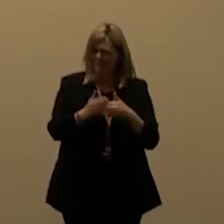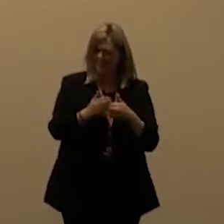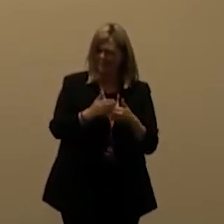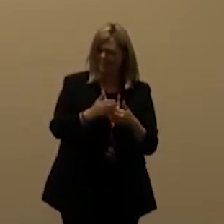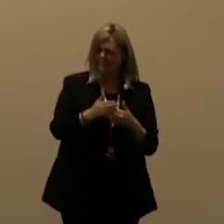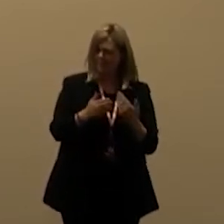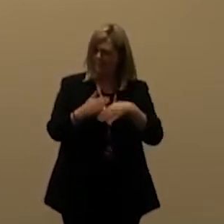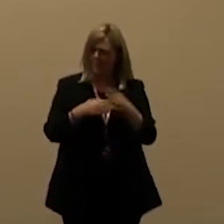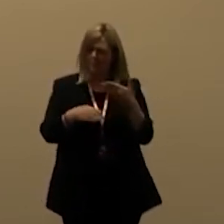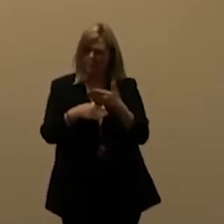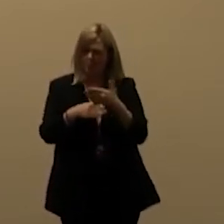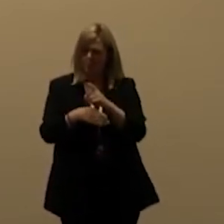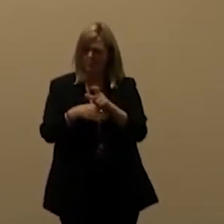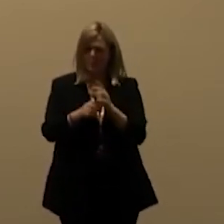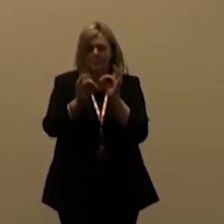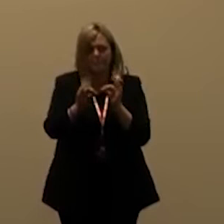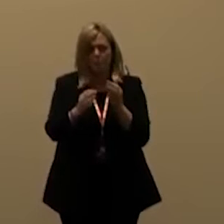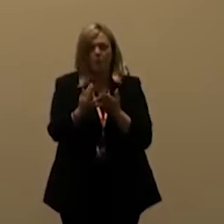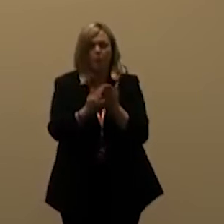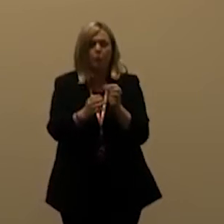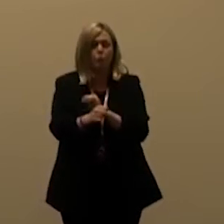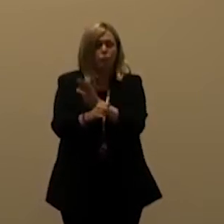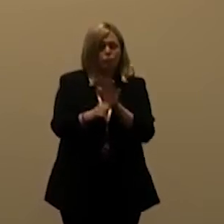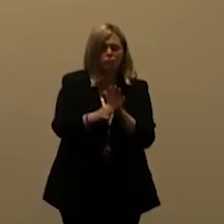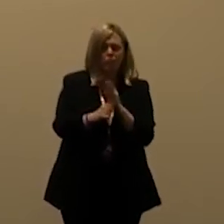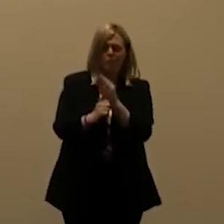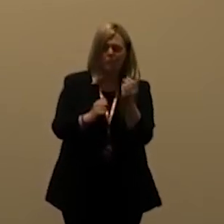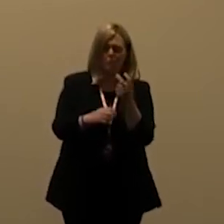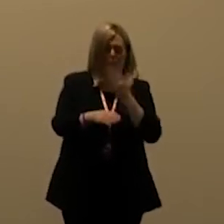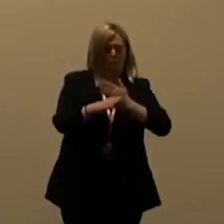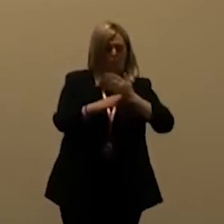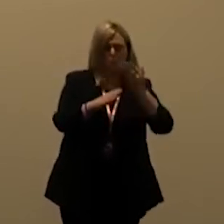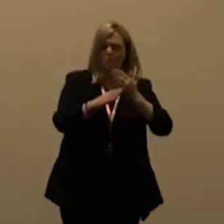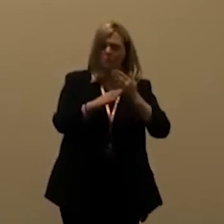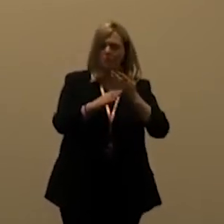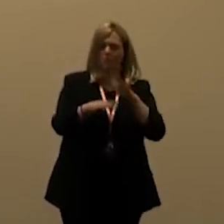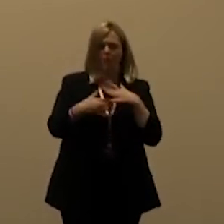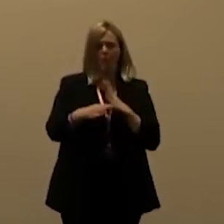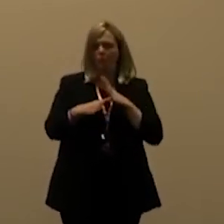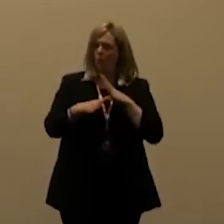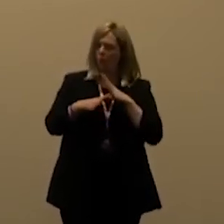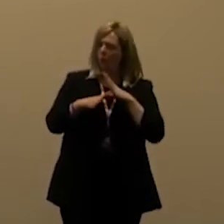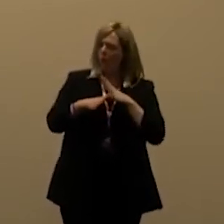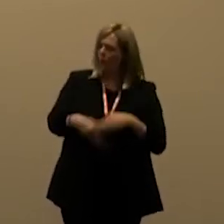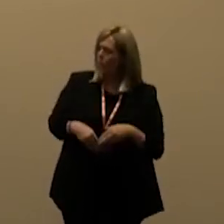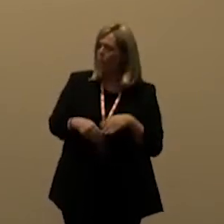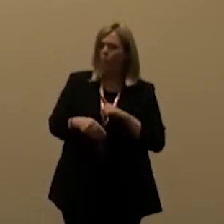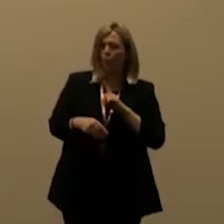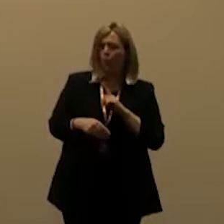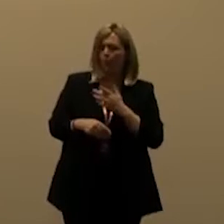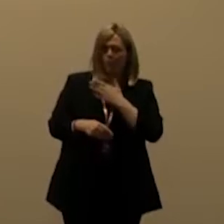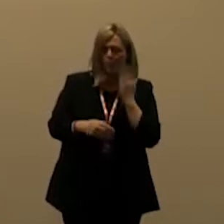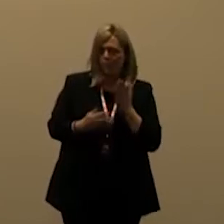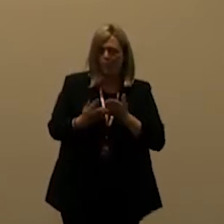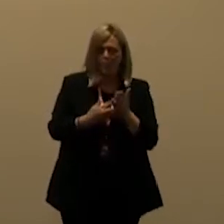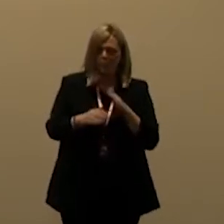workplace, and particularly in the pandemic, whereas some of the older generations, it was actually a relief not to have to battle through the